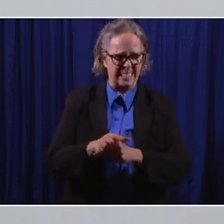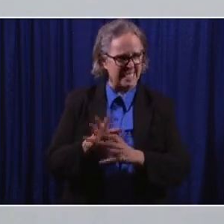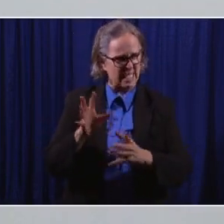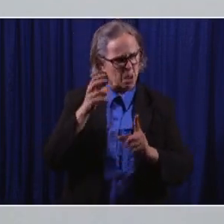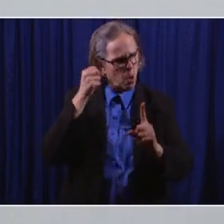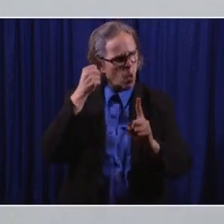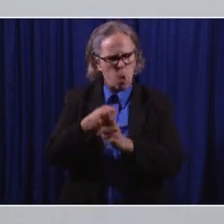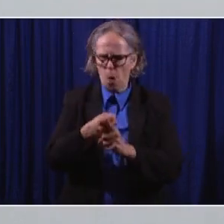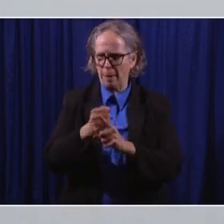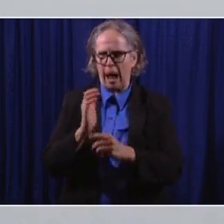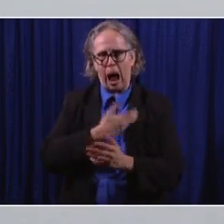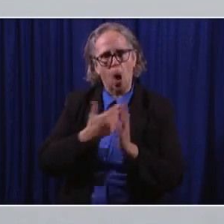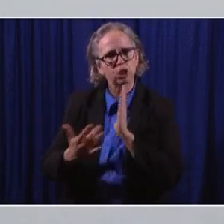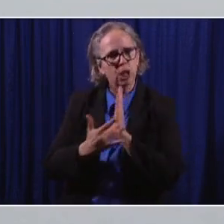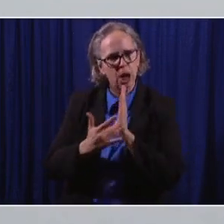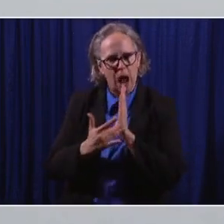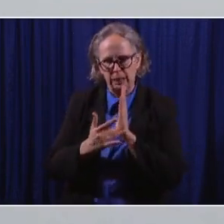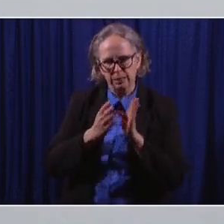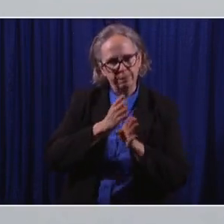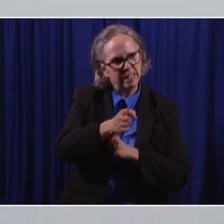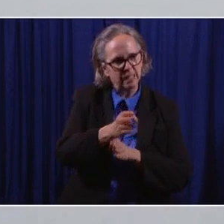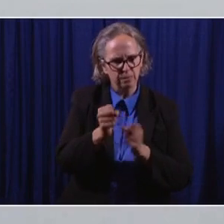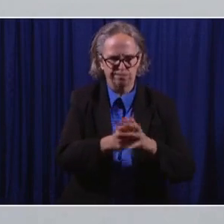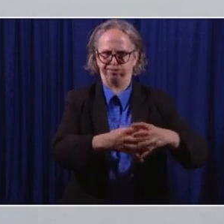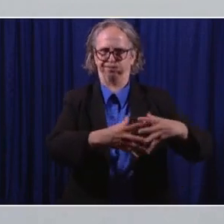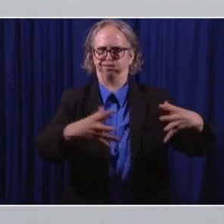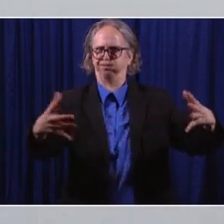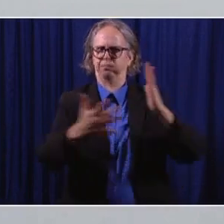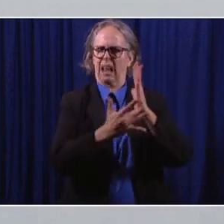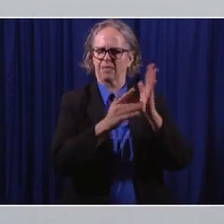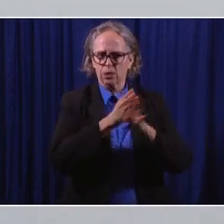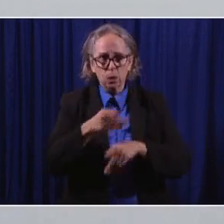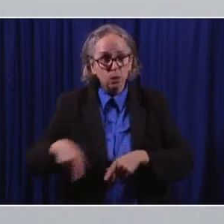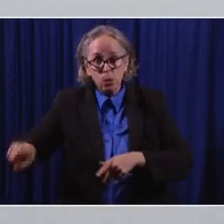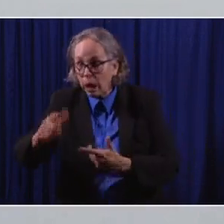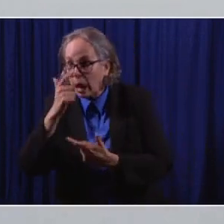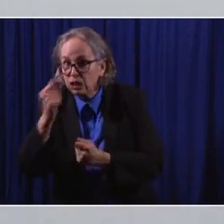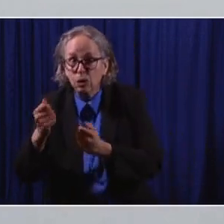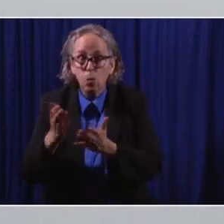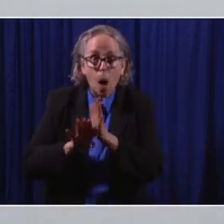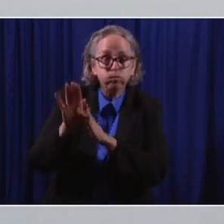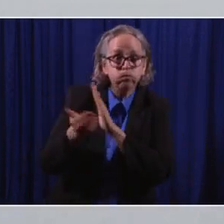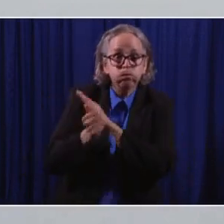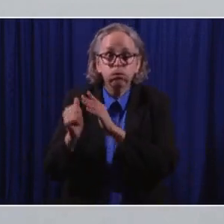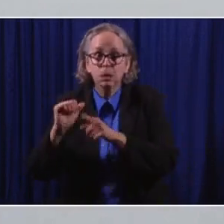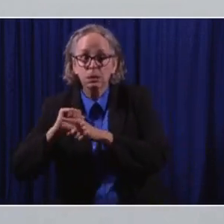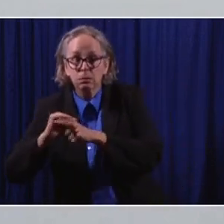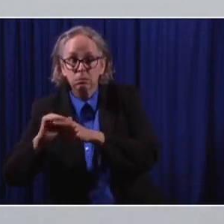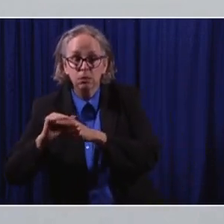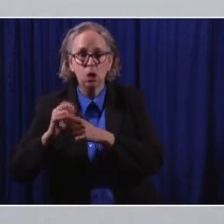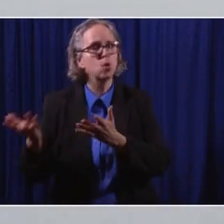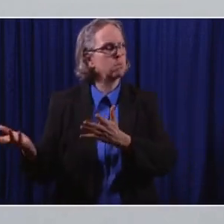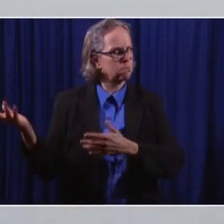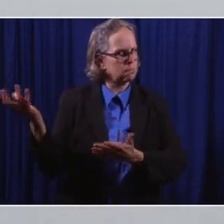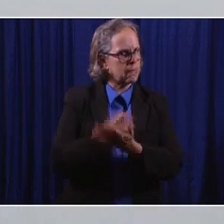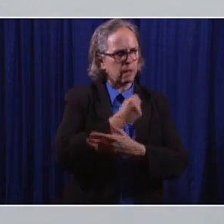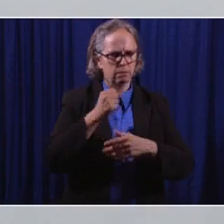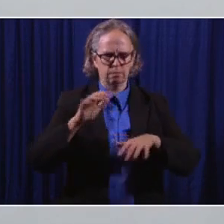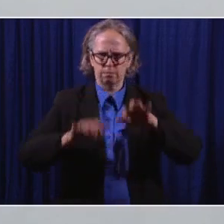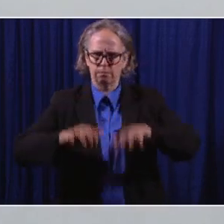highlighted. Explain briefly how it works. If you're interested, you can visit the